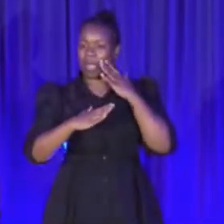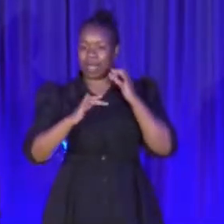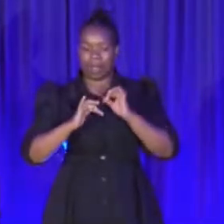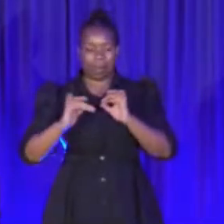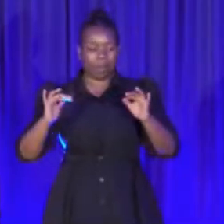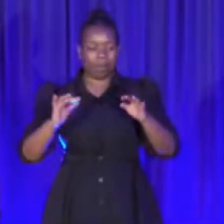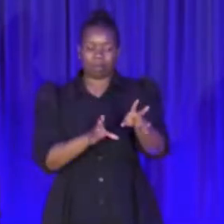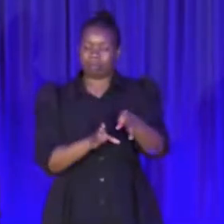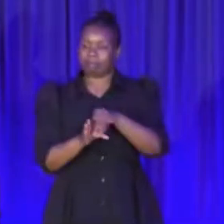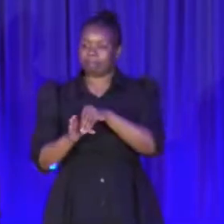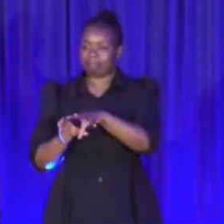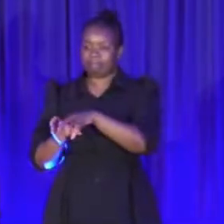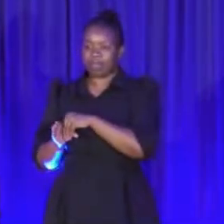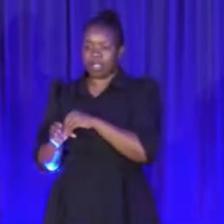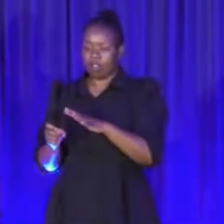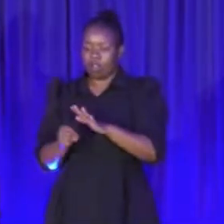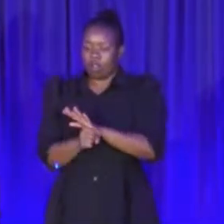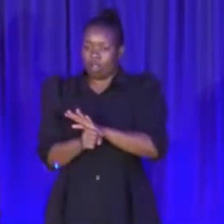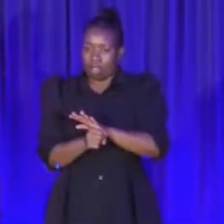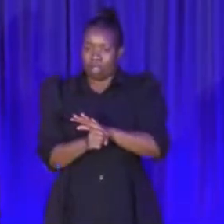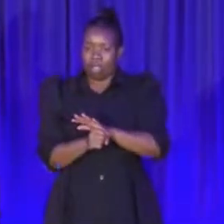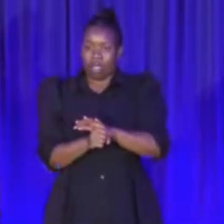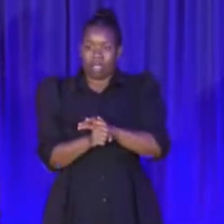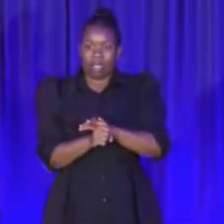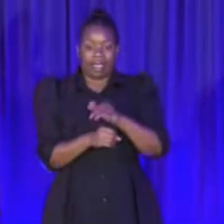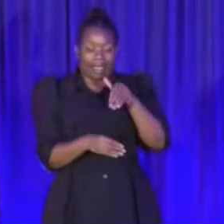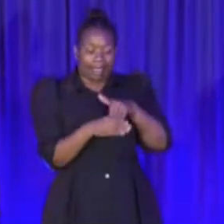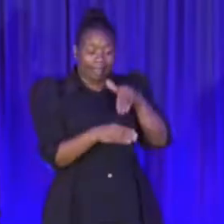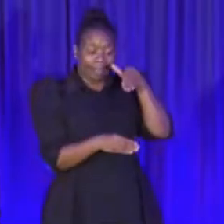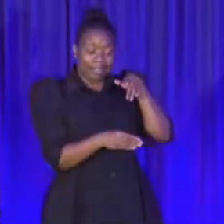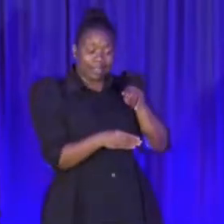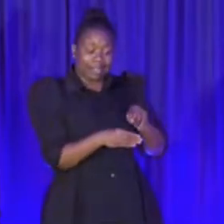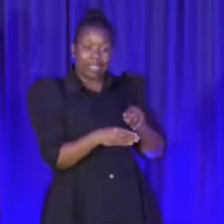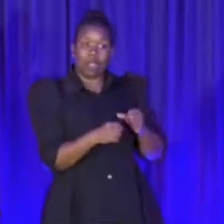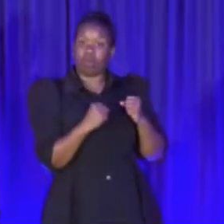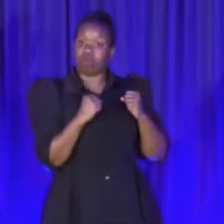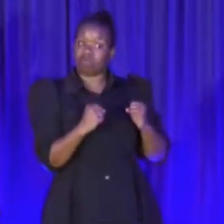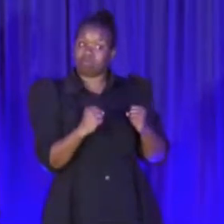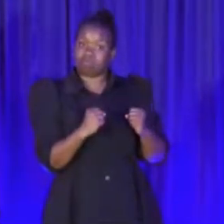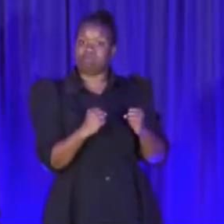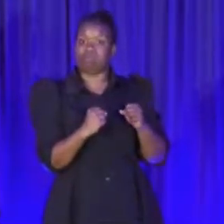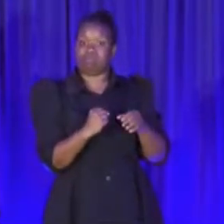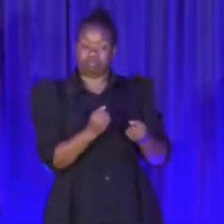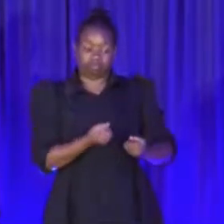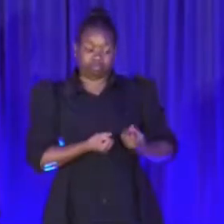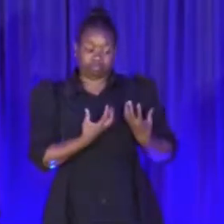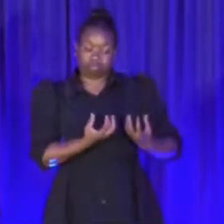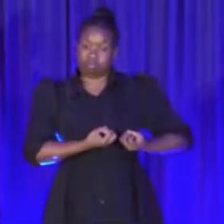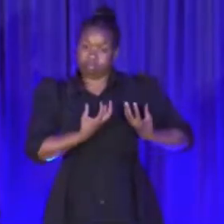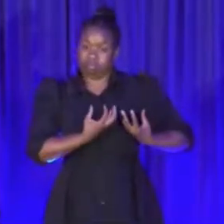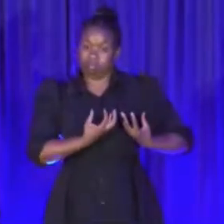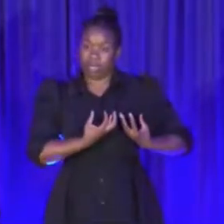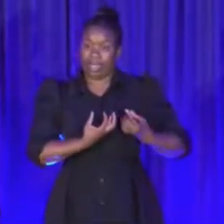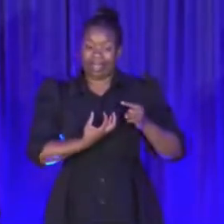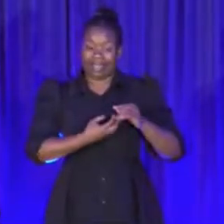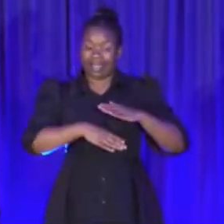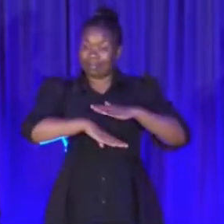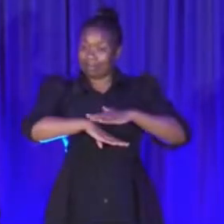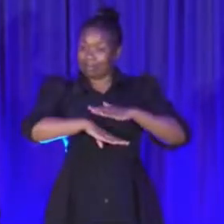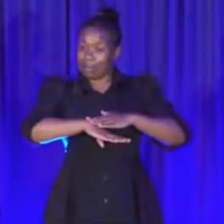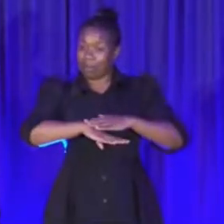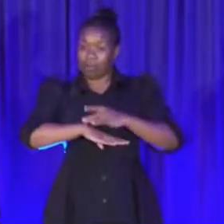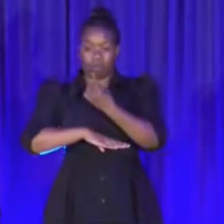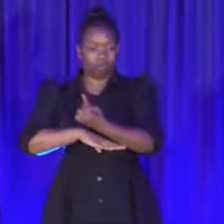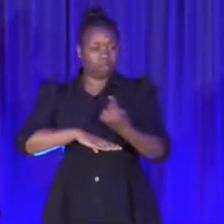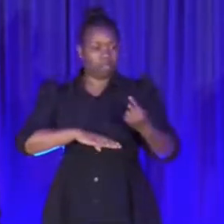citizens participate. Elections are the most powerful expression of that participation. They are the moments when every